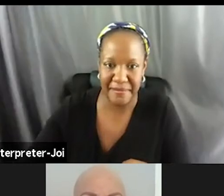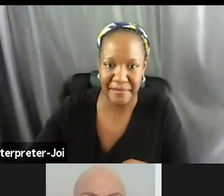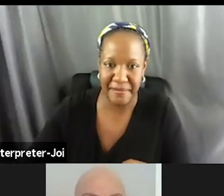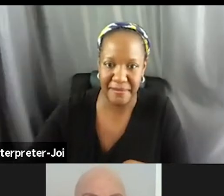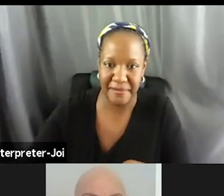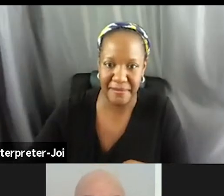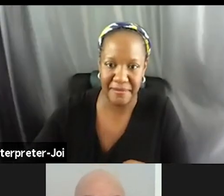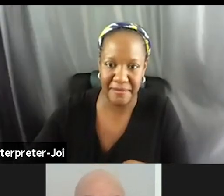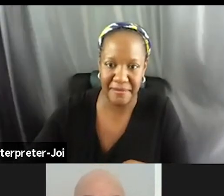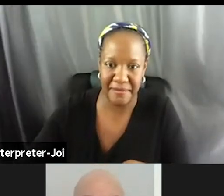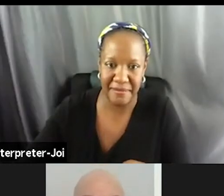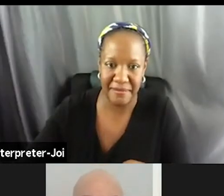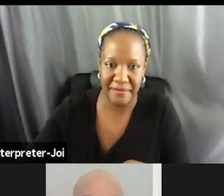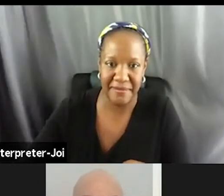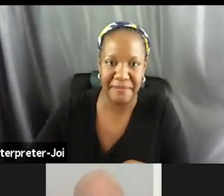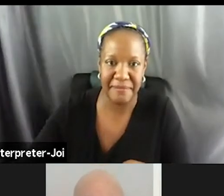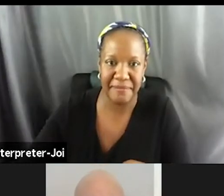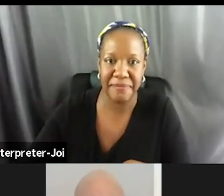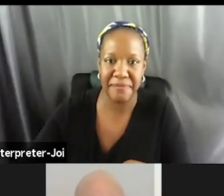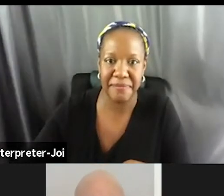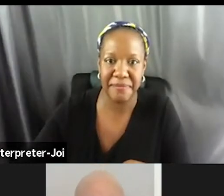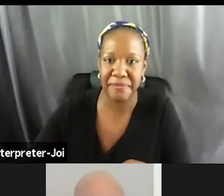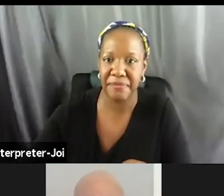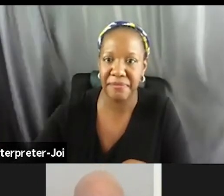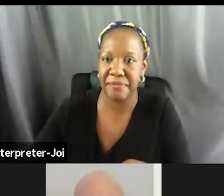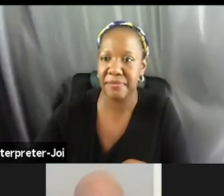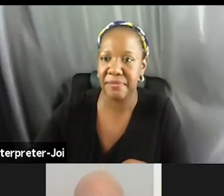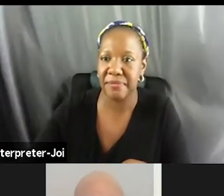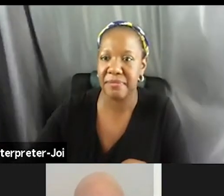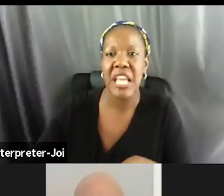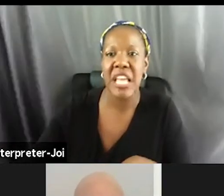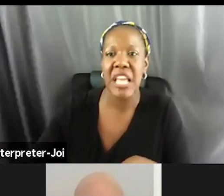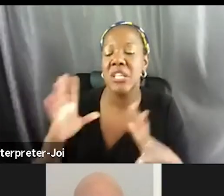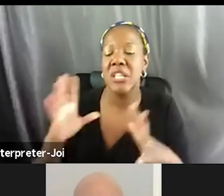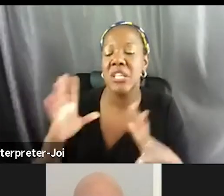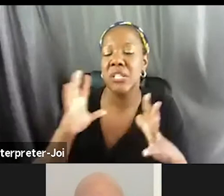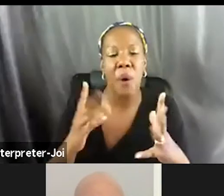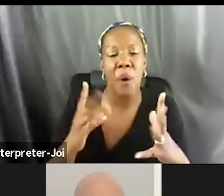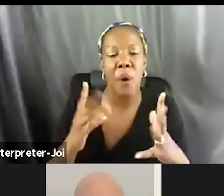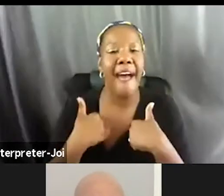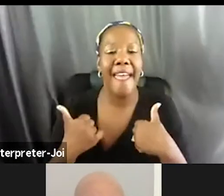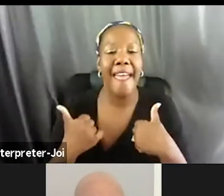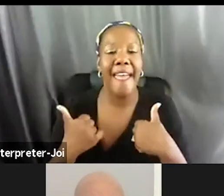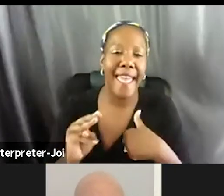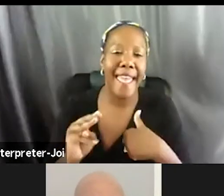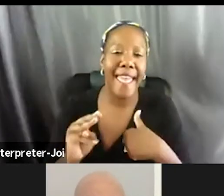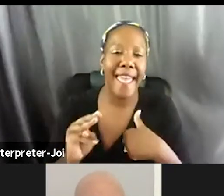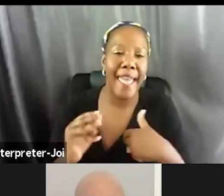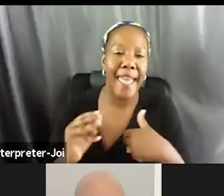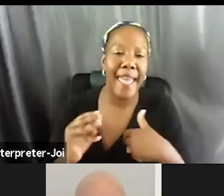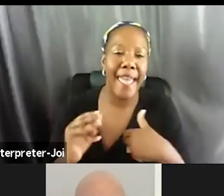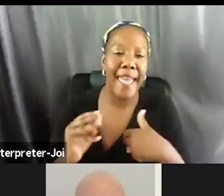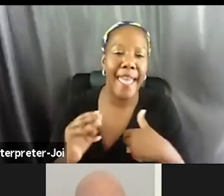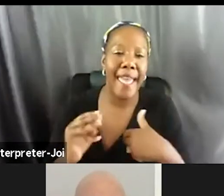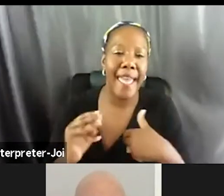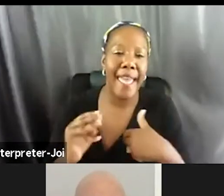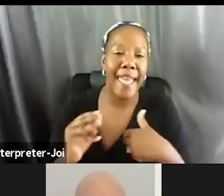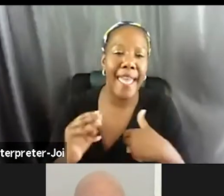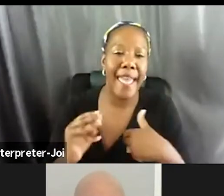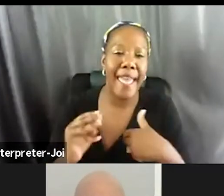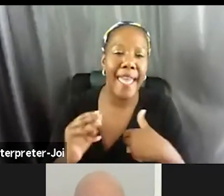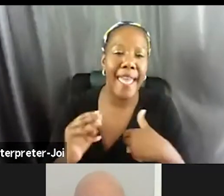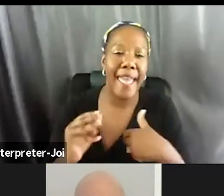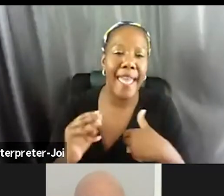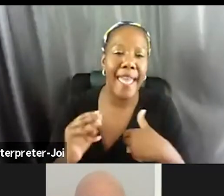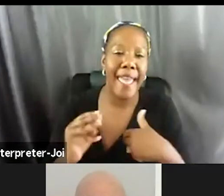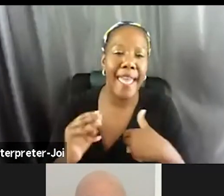clear message about beauty and about resilience. And I just kind of broadly, how do you think that reflects on larger society? But